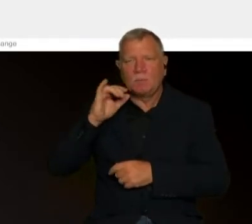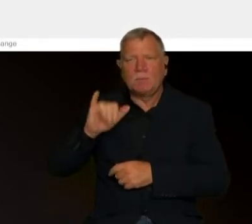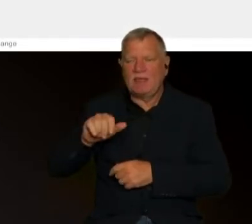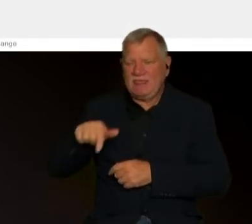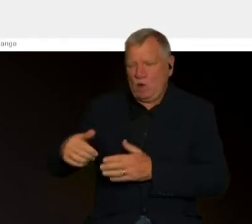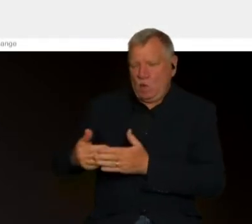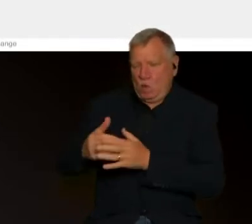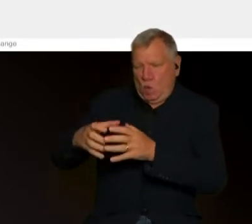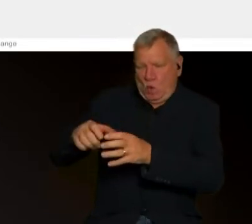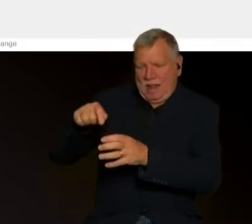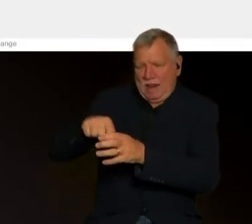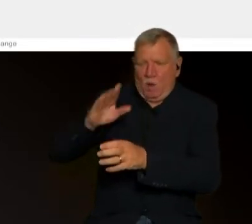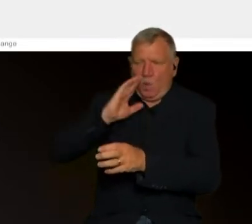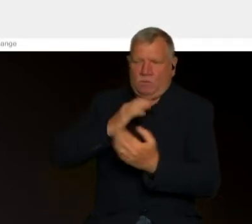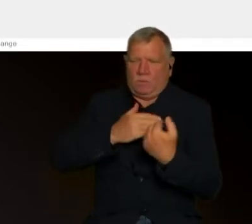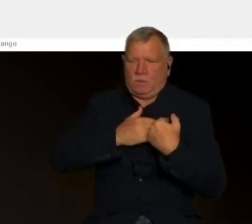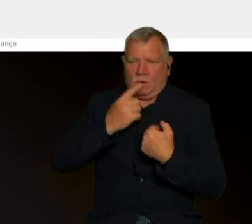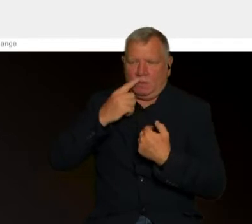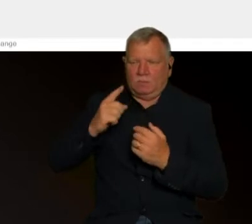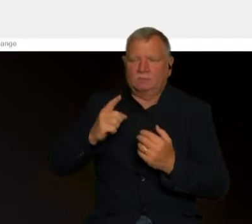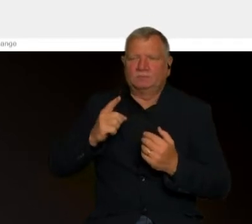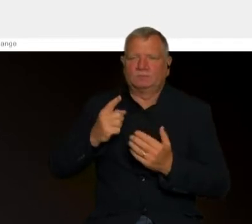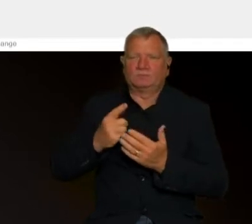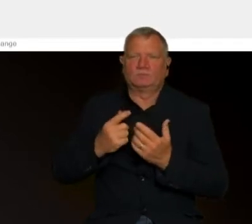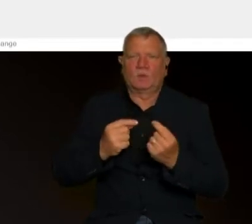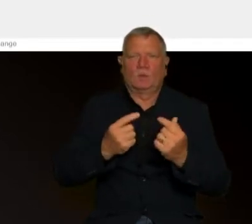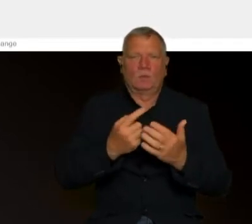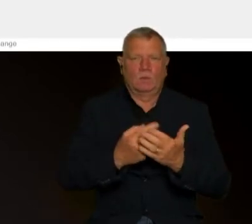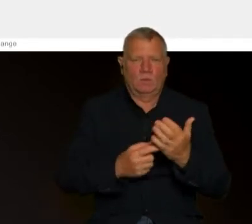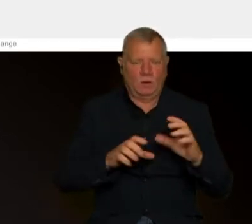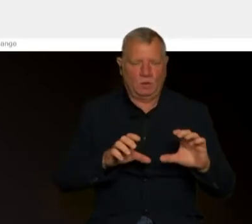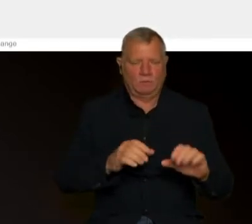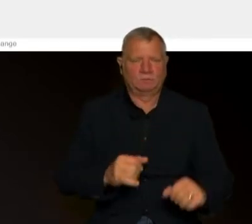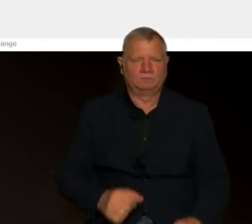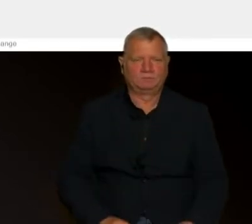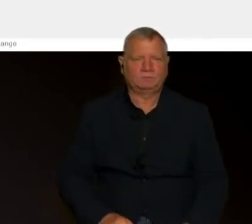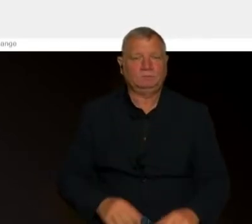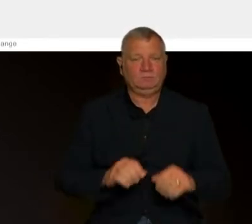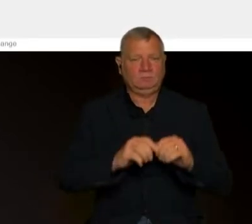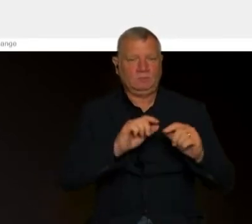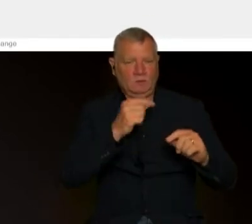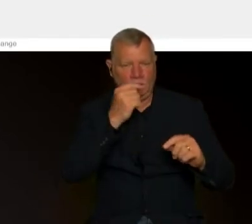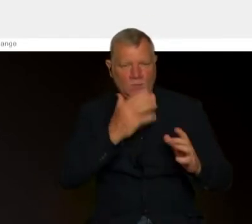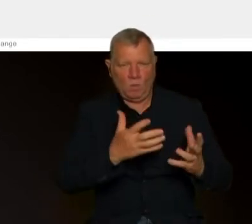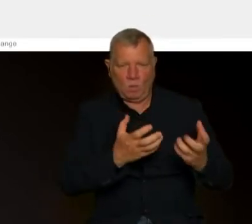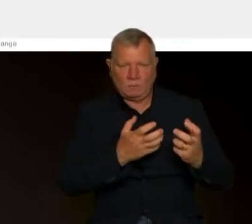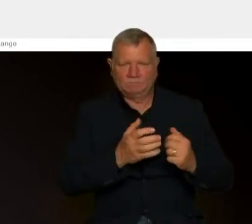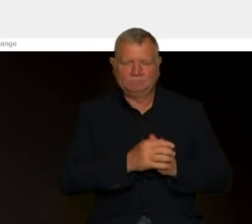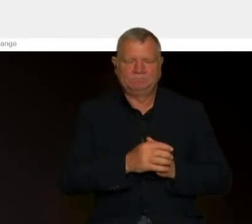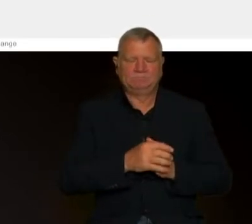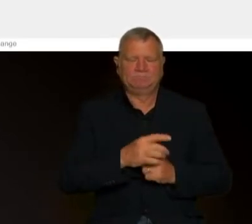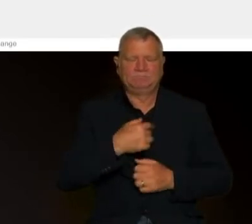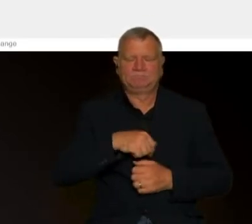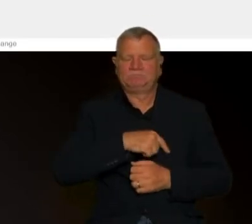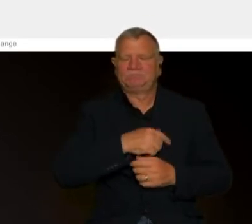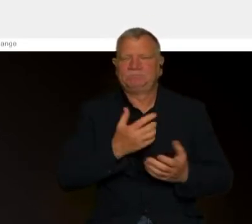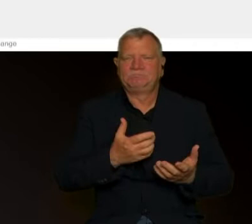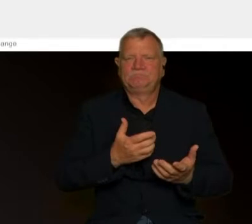management, so that it would be this new unit in charge of the work we're doing now. So it, along the lines of the